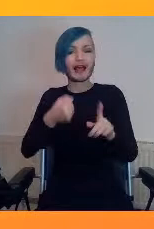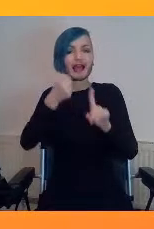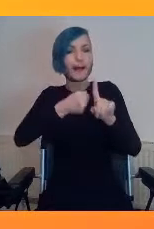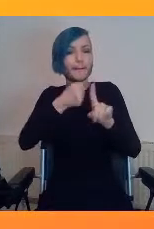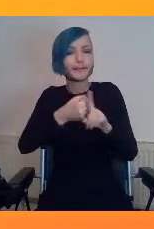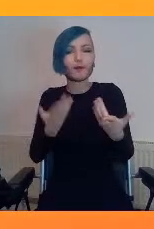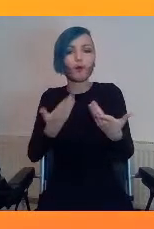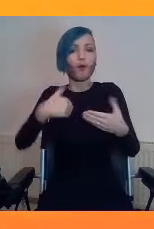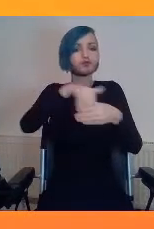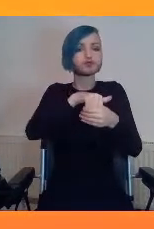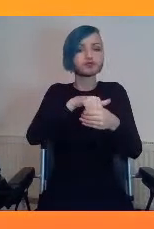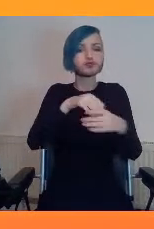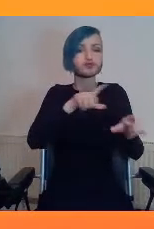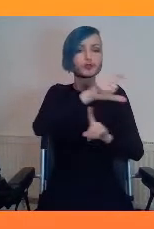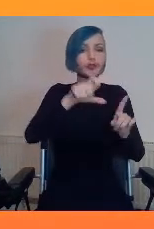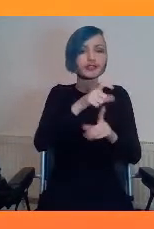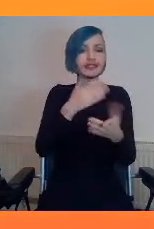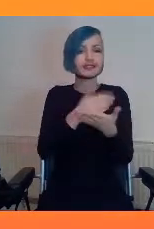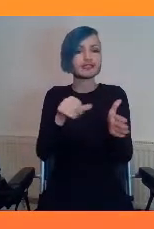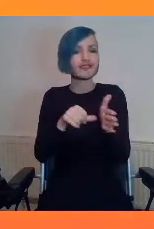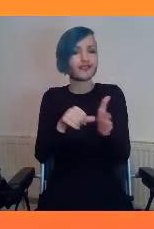So how does that make people feel?